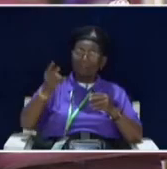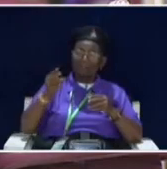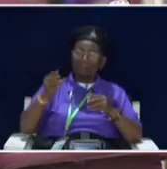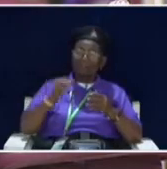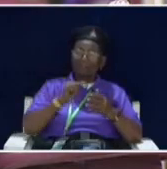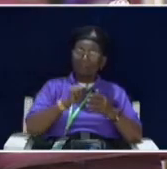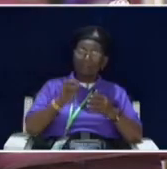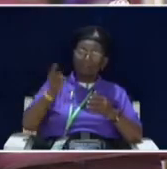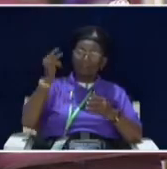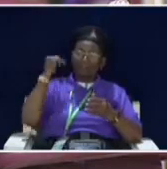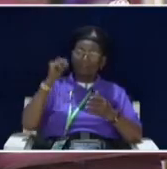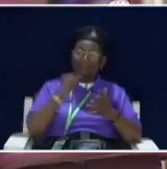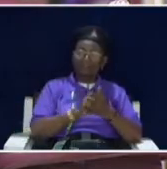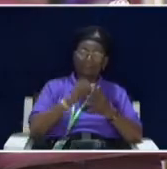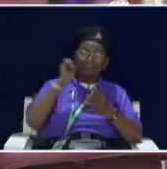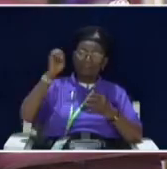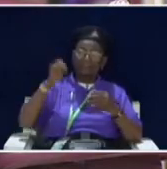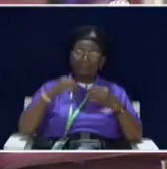He